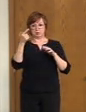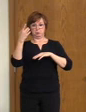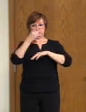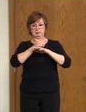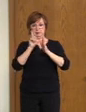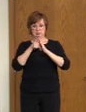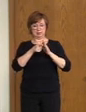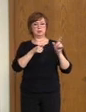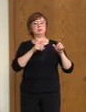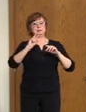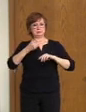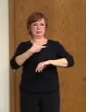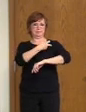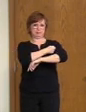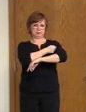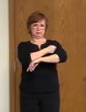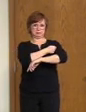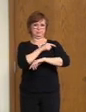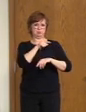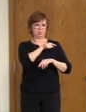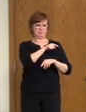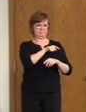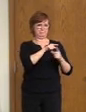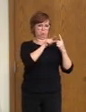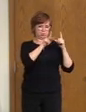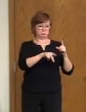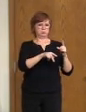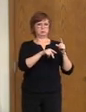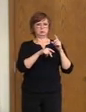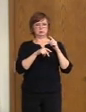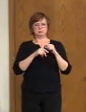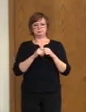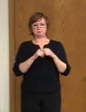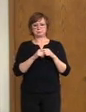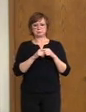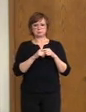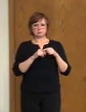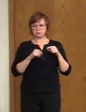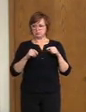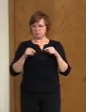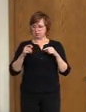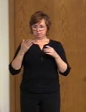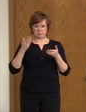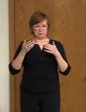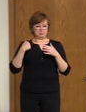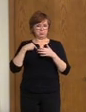dose. We will have the ability to move phase 1 if more vaccine